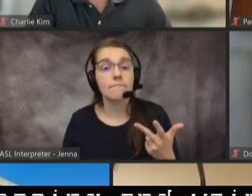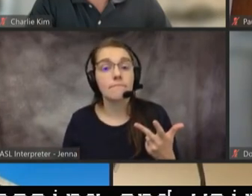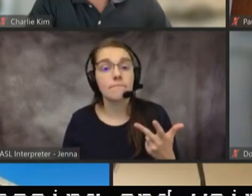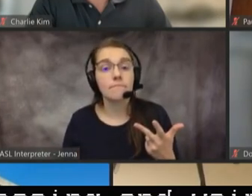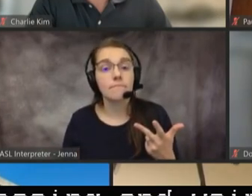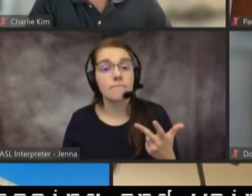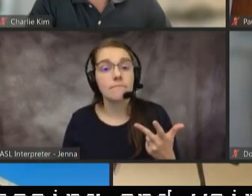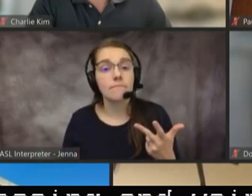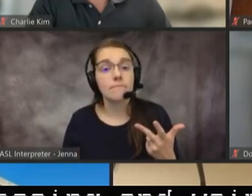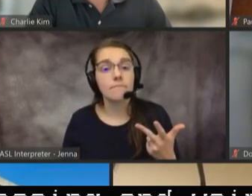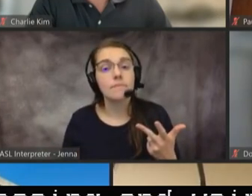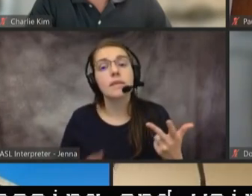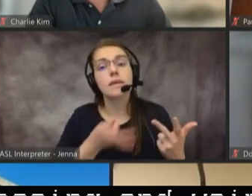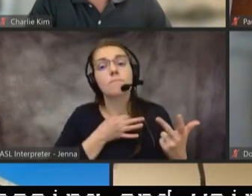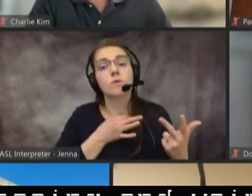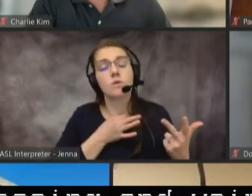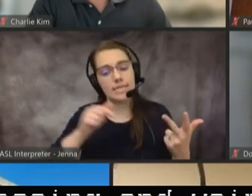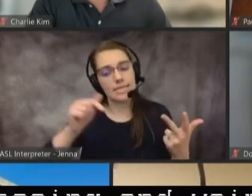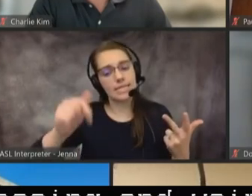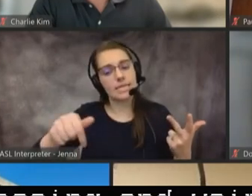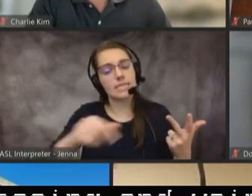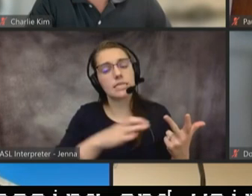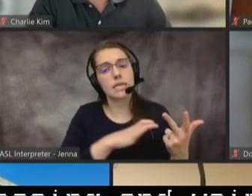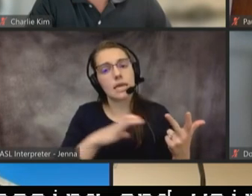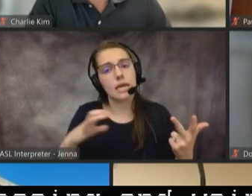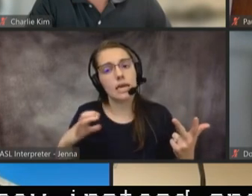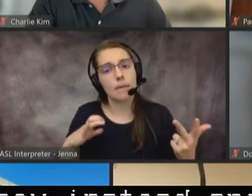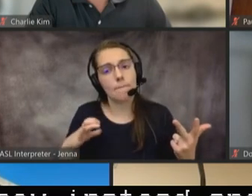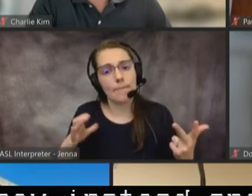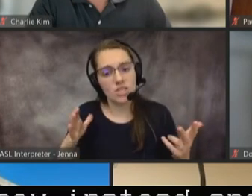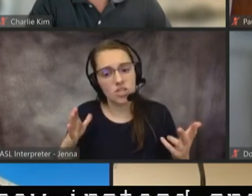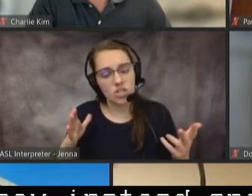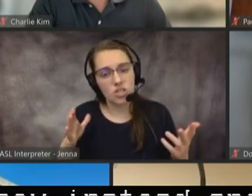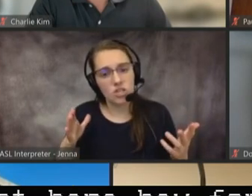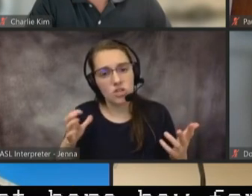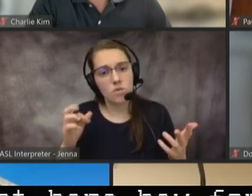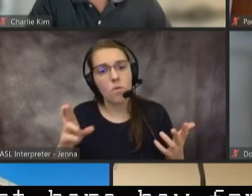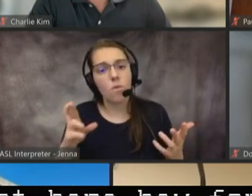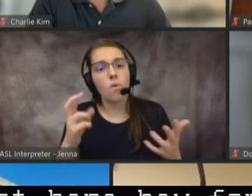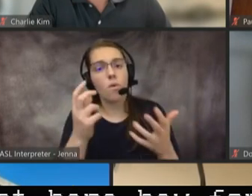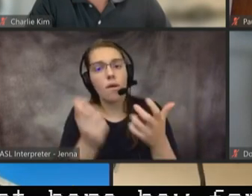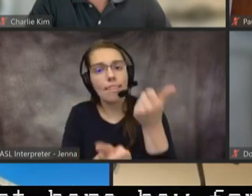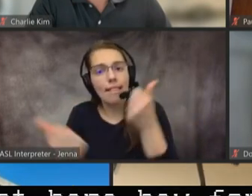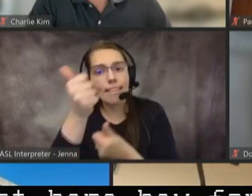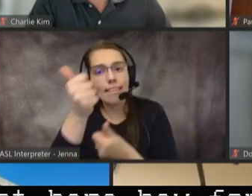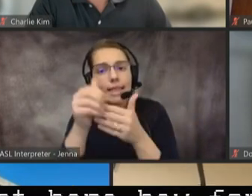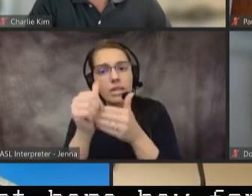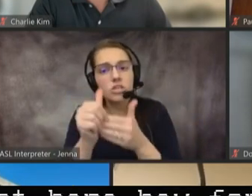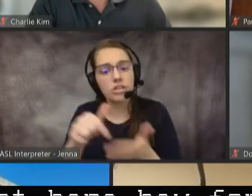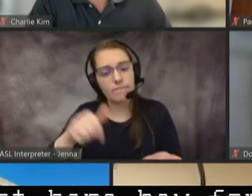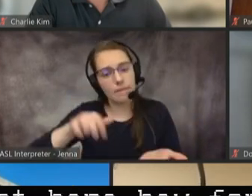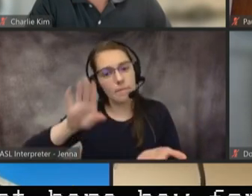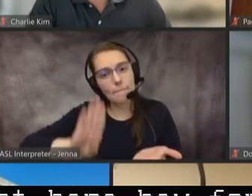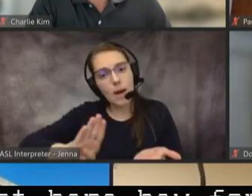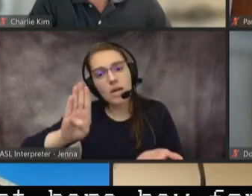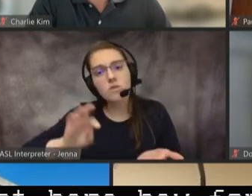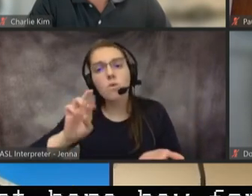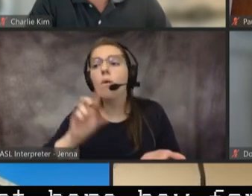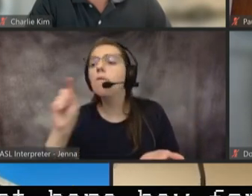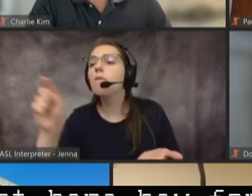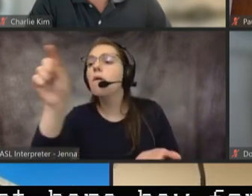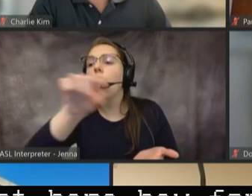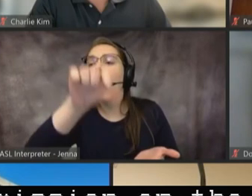these commissions or the leadership, both in Boston and the other parts of the country, how are